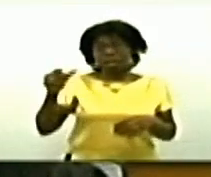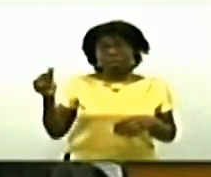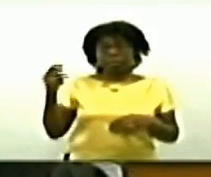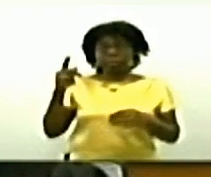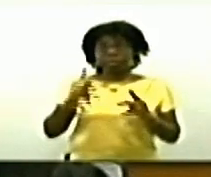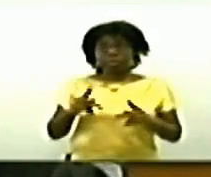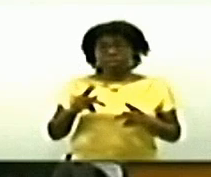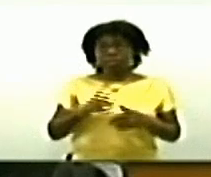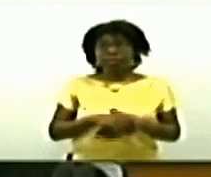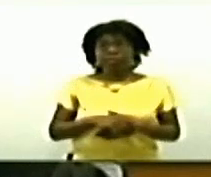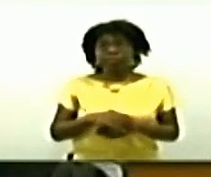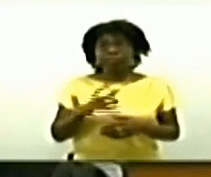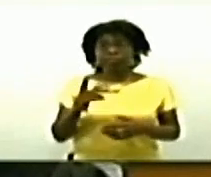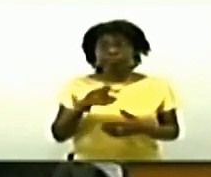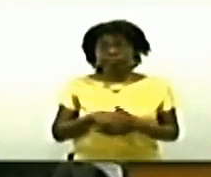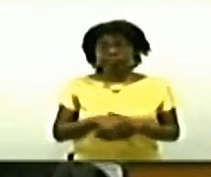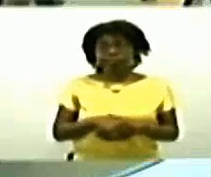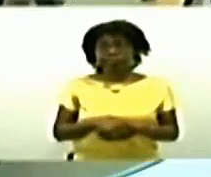Yes.